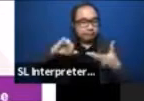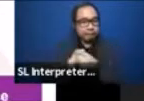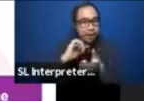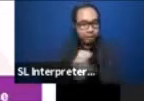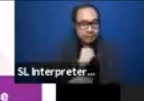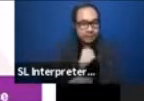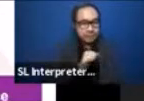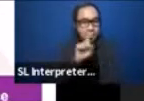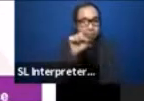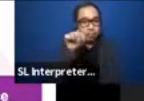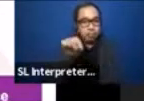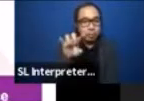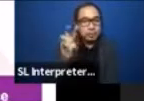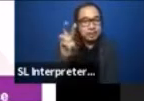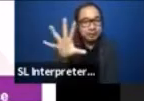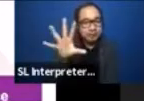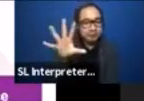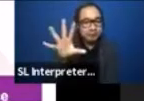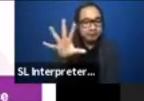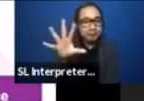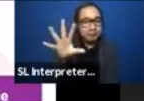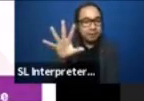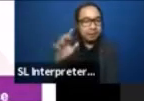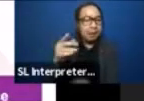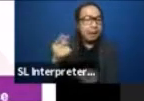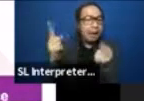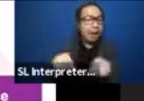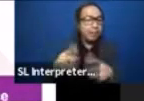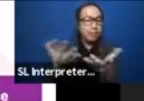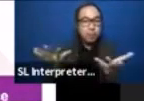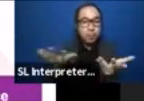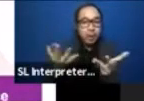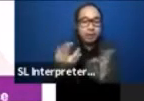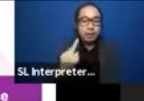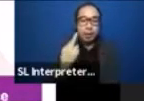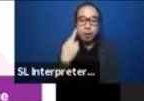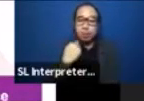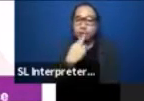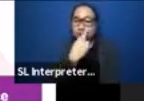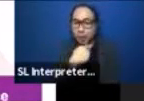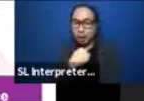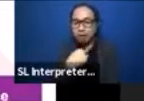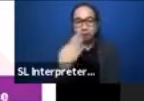the restaurant cafe, and almost